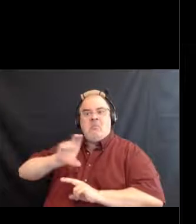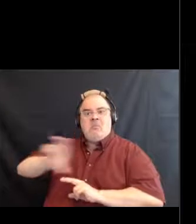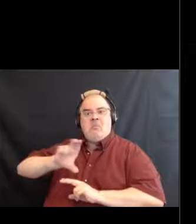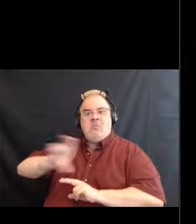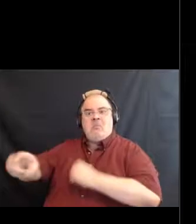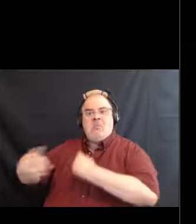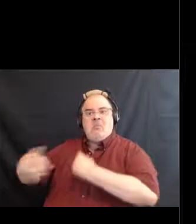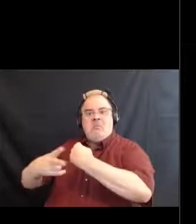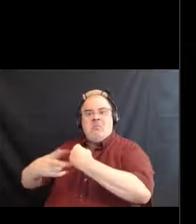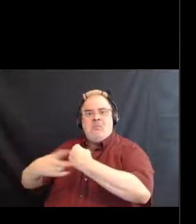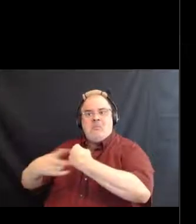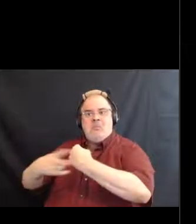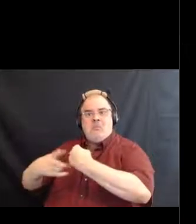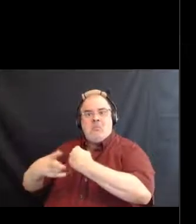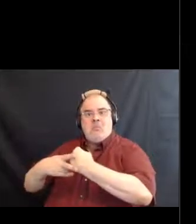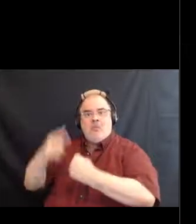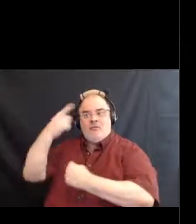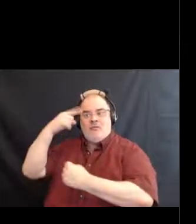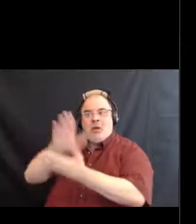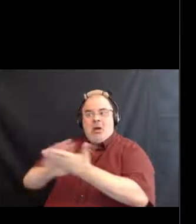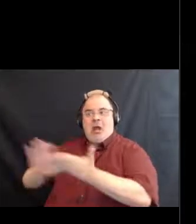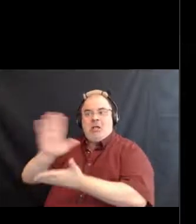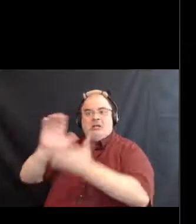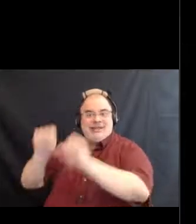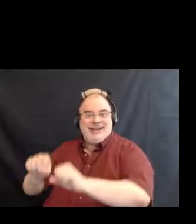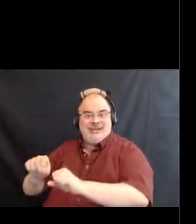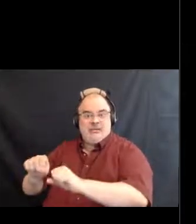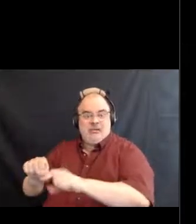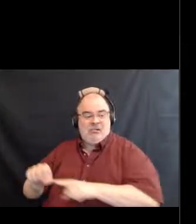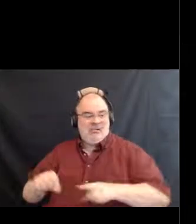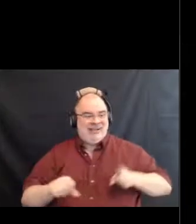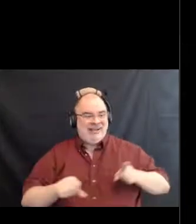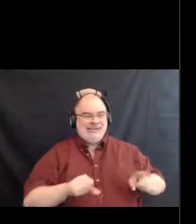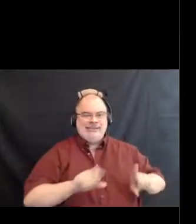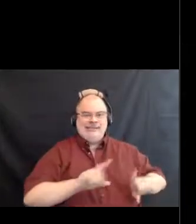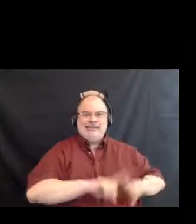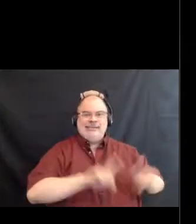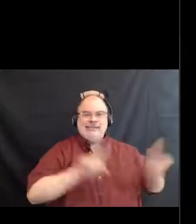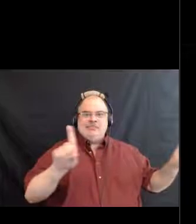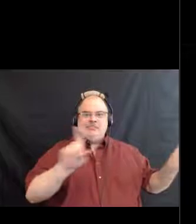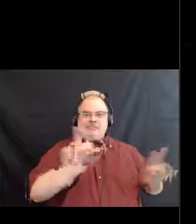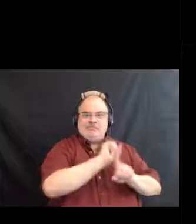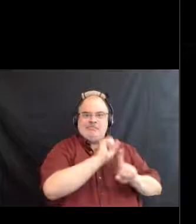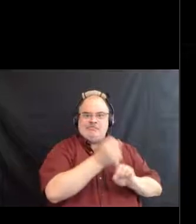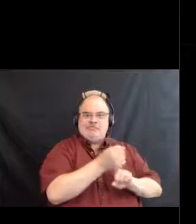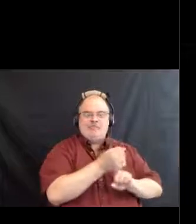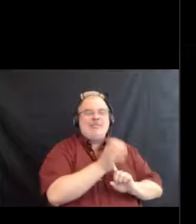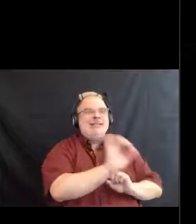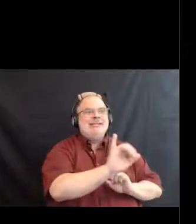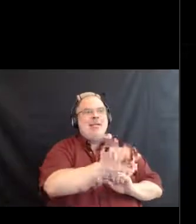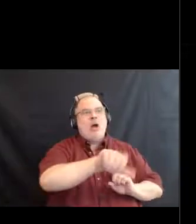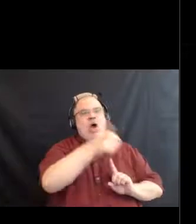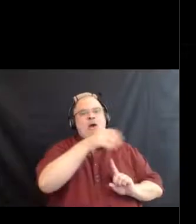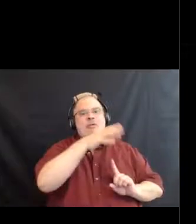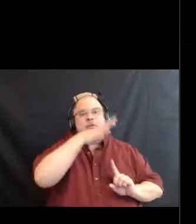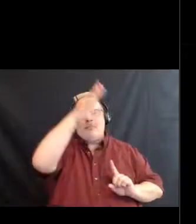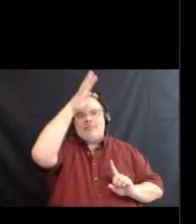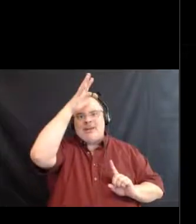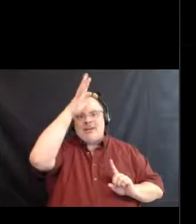saving for her college savings plan. And so with her advocacy and other parents around the family room